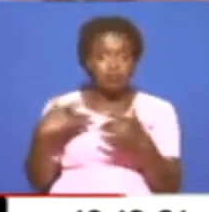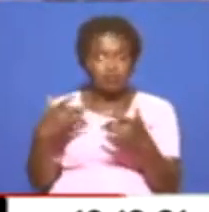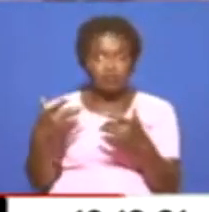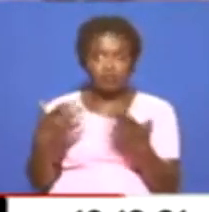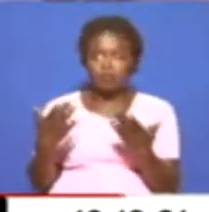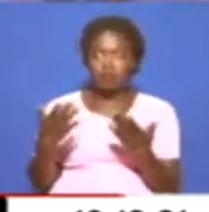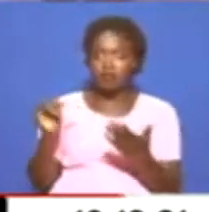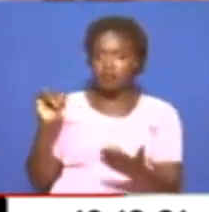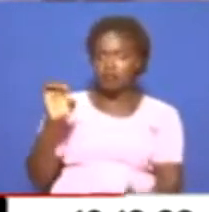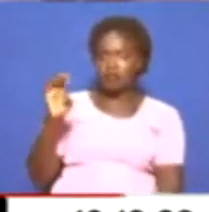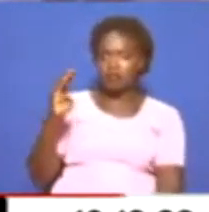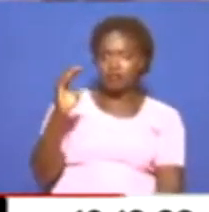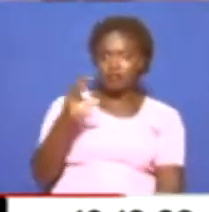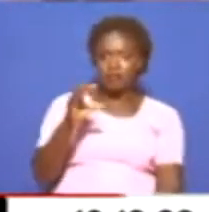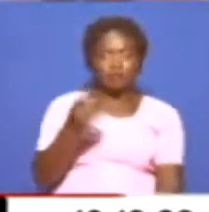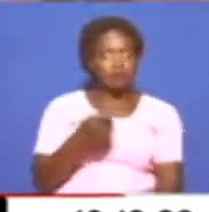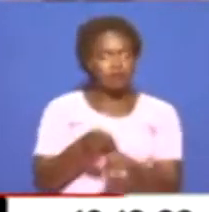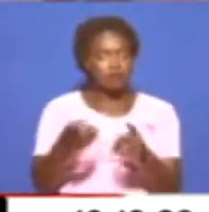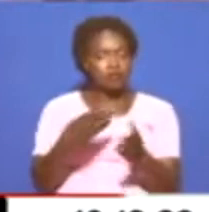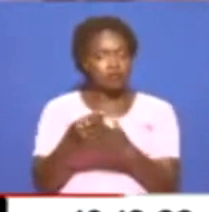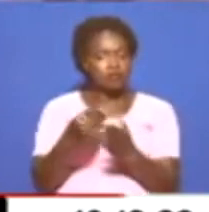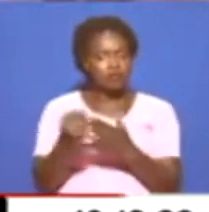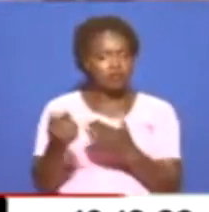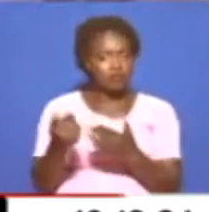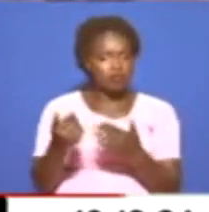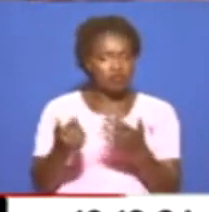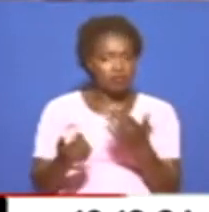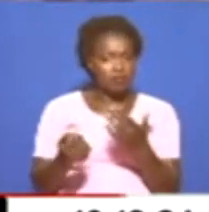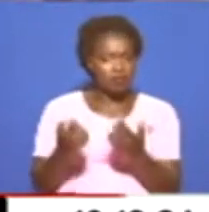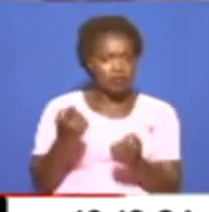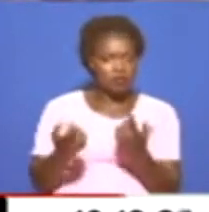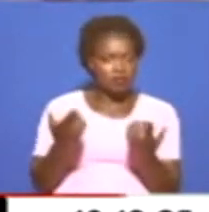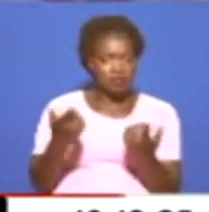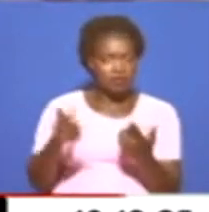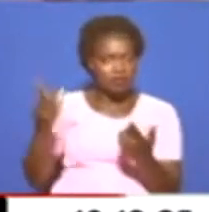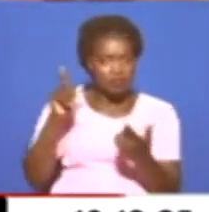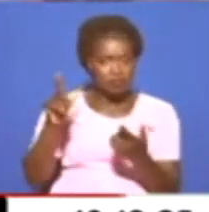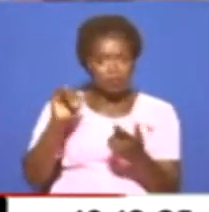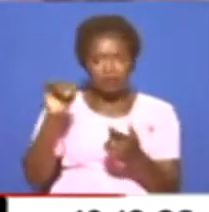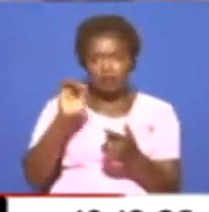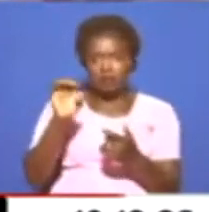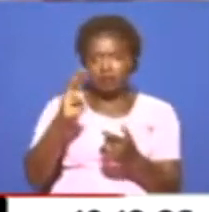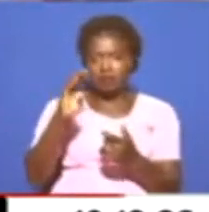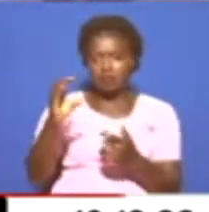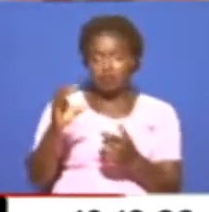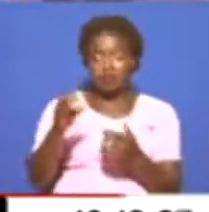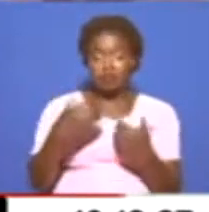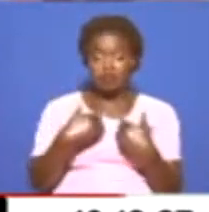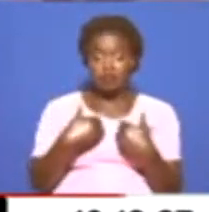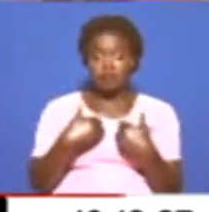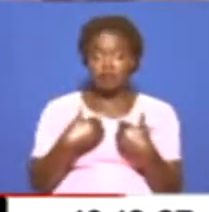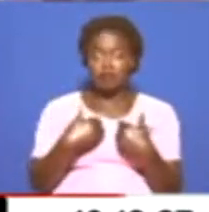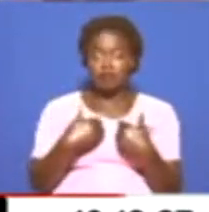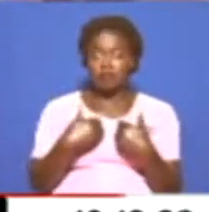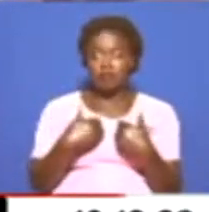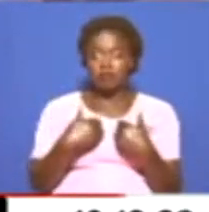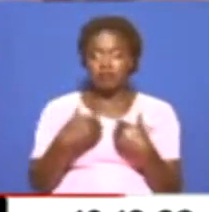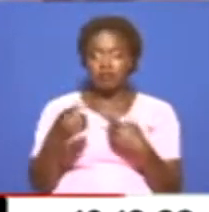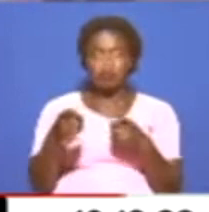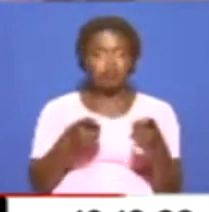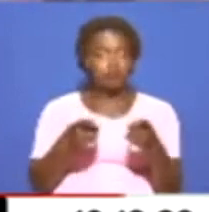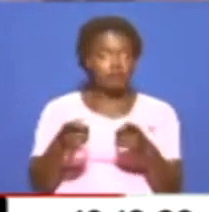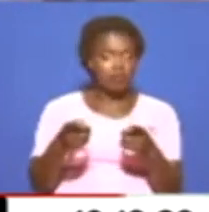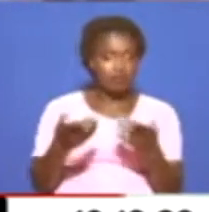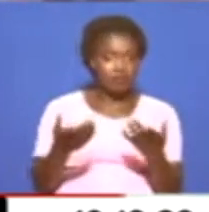IBC. But on money matters, I think the laws that the IBC has constituted as pertaining to each of